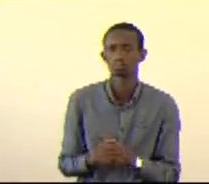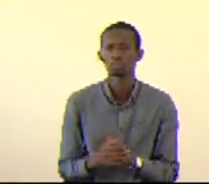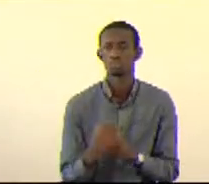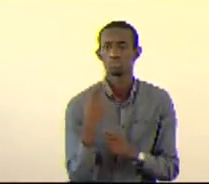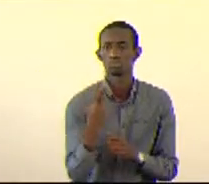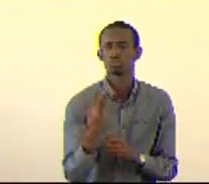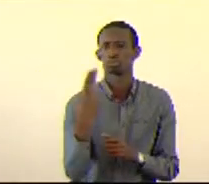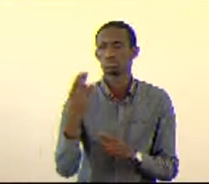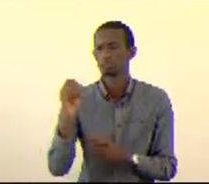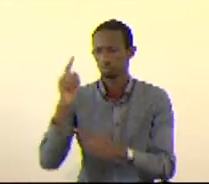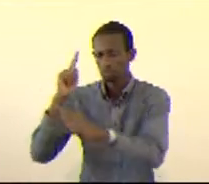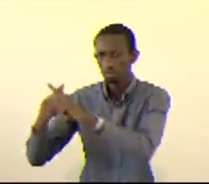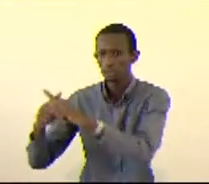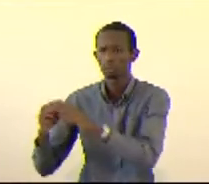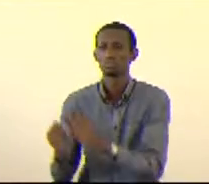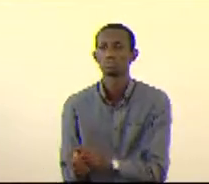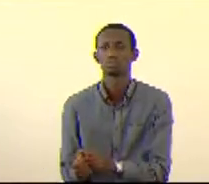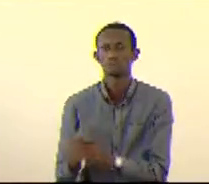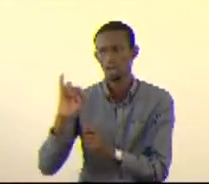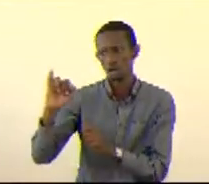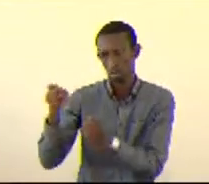then times current, which is